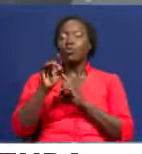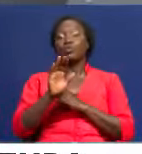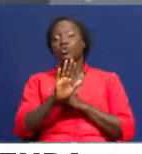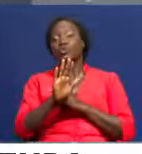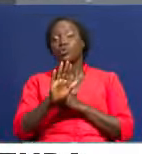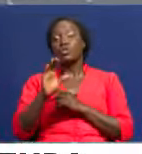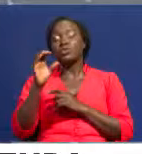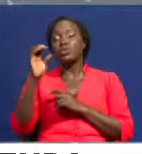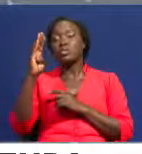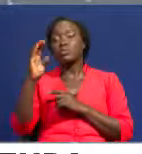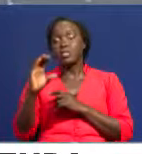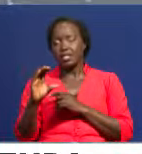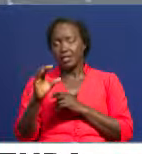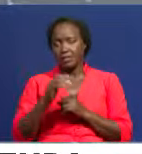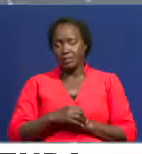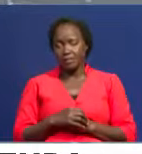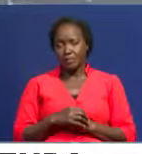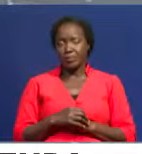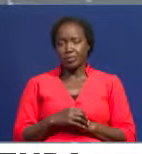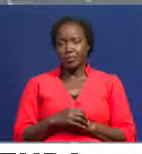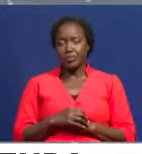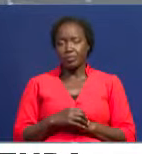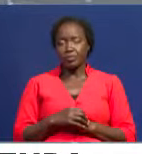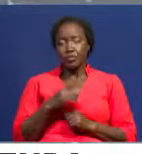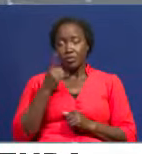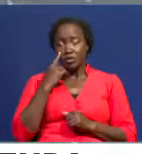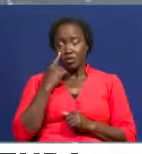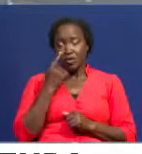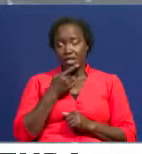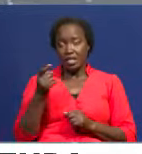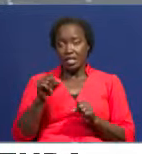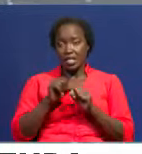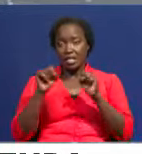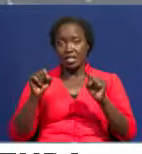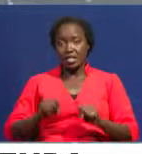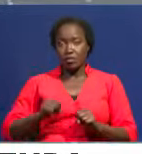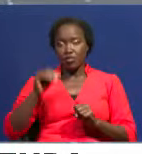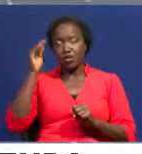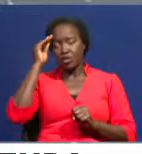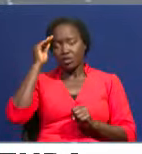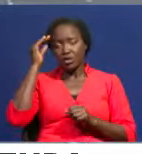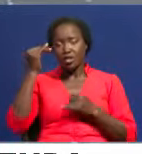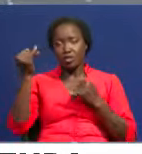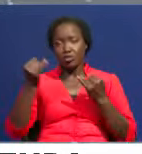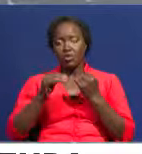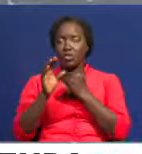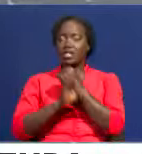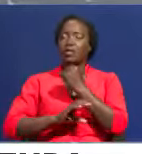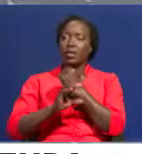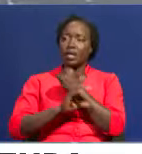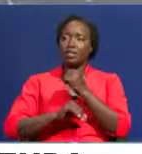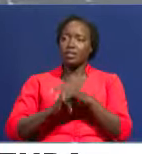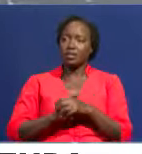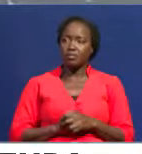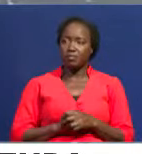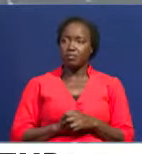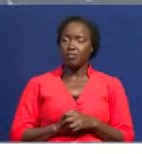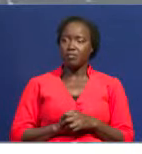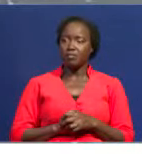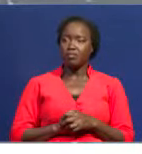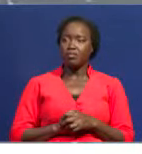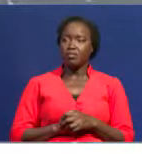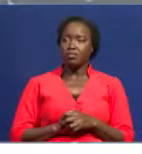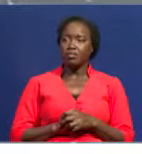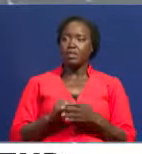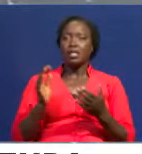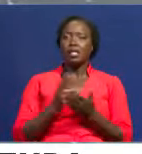on CBC, we have seen this is a model of education that has been introduced in our country.